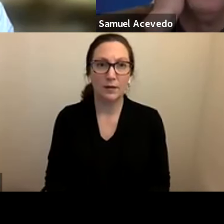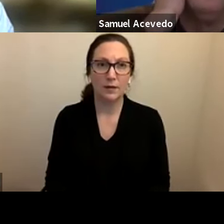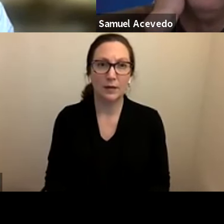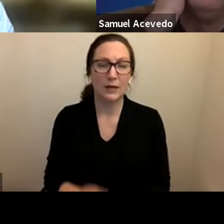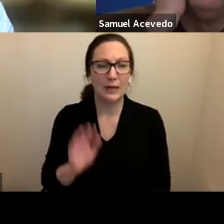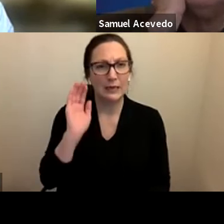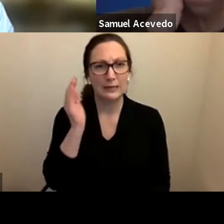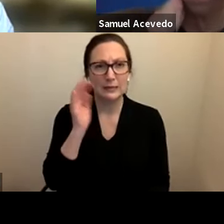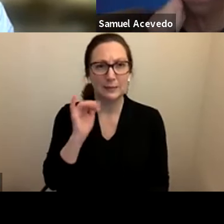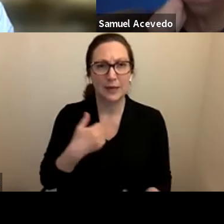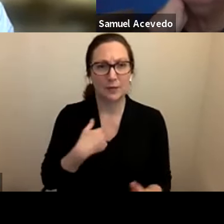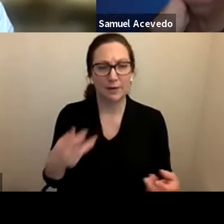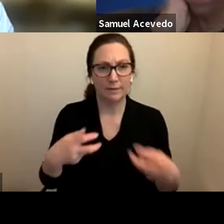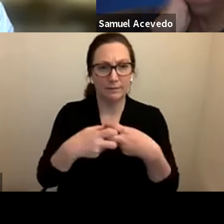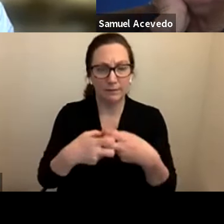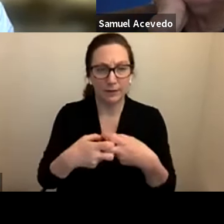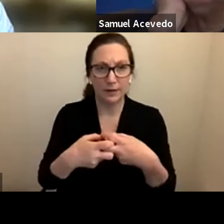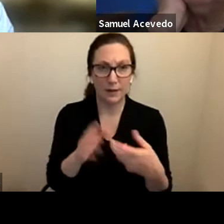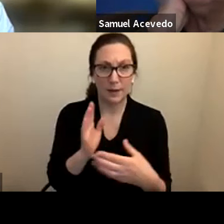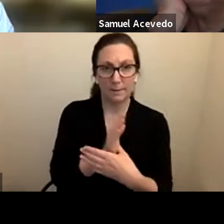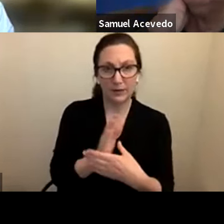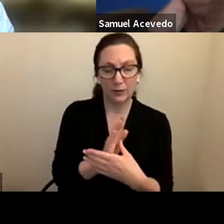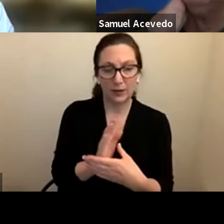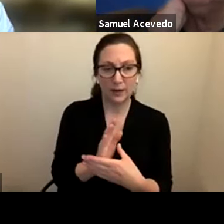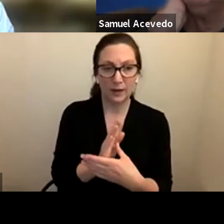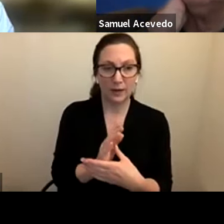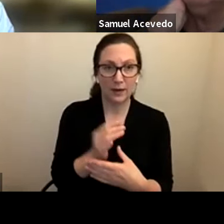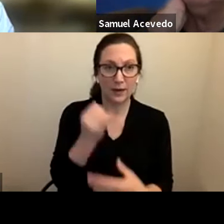there's a dilemma between like the idea of